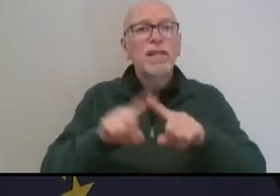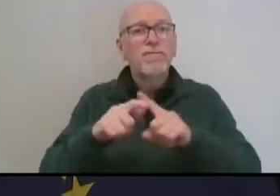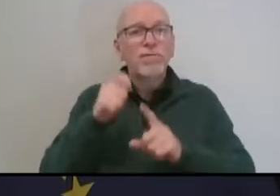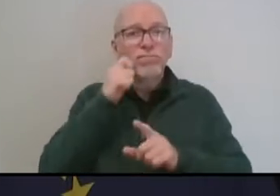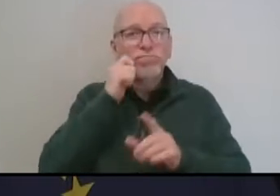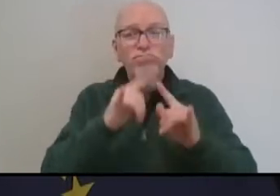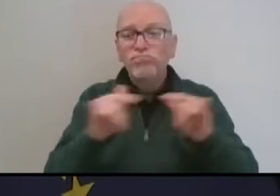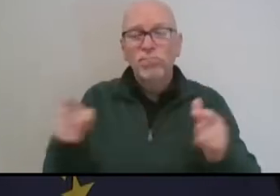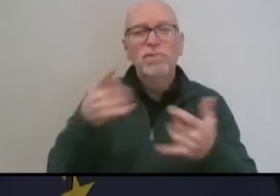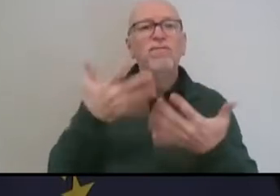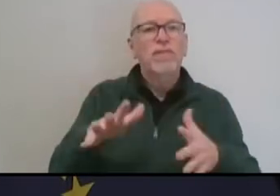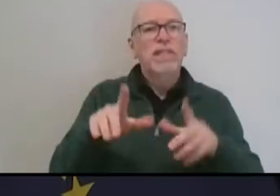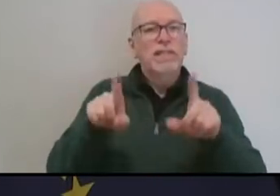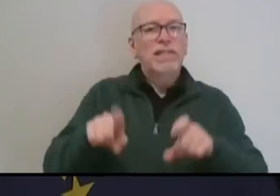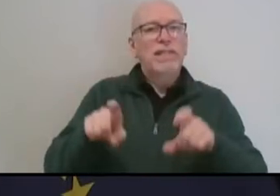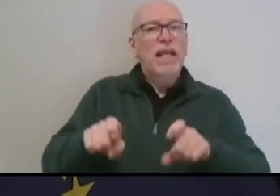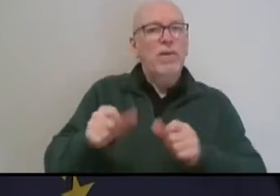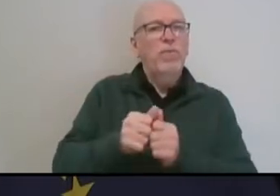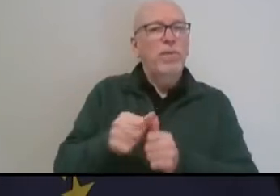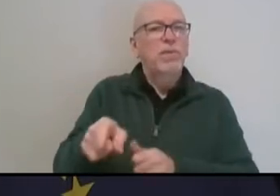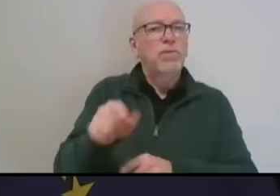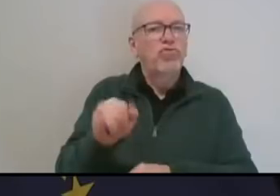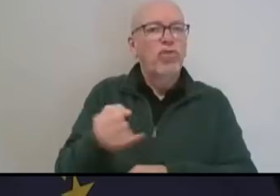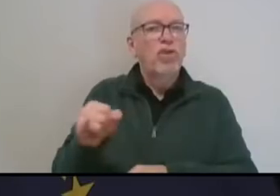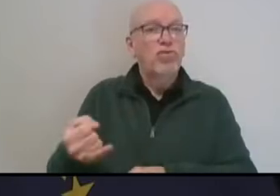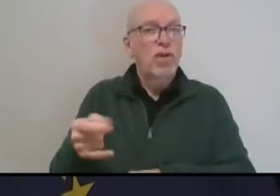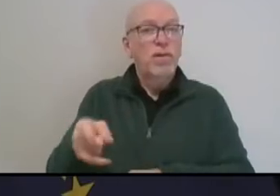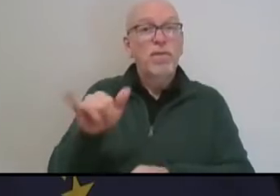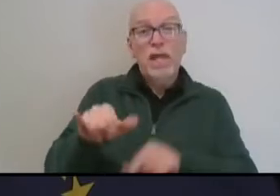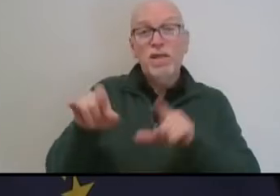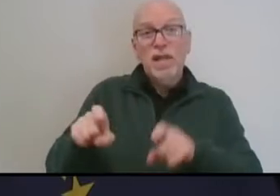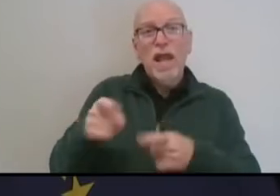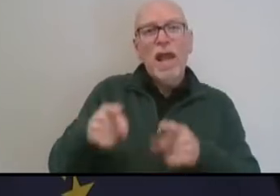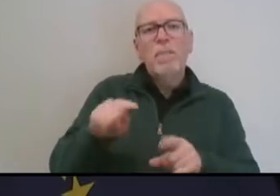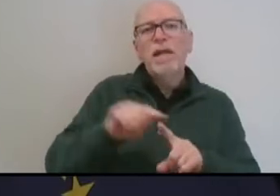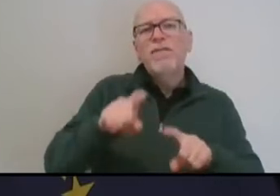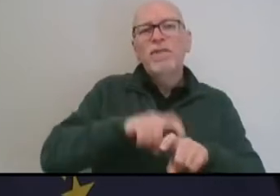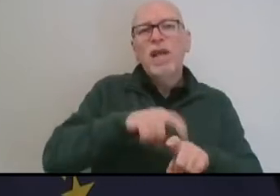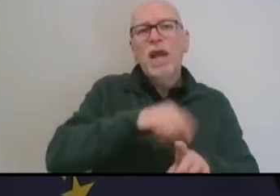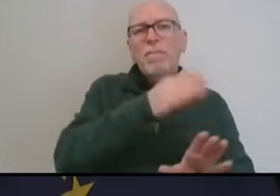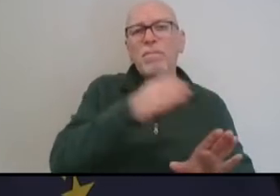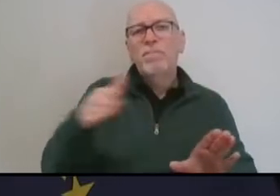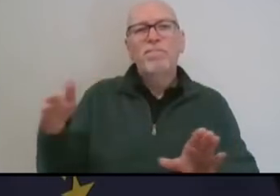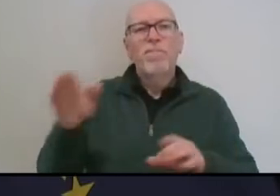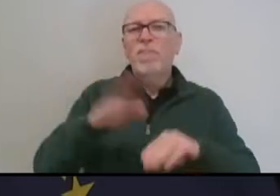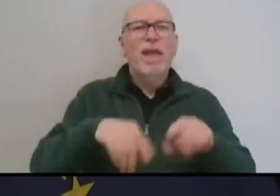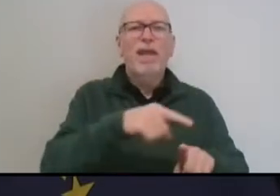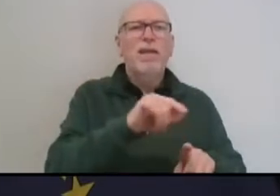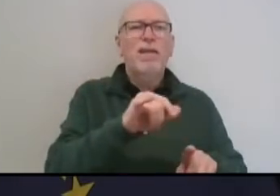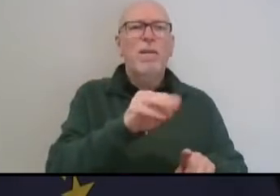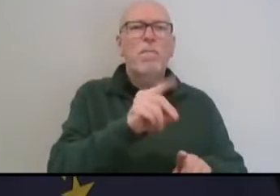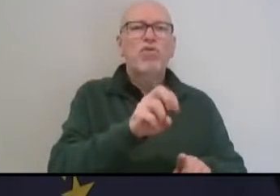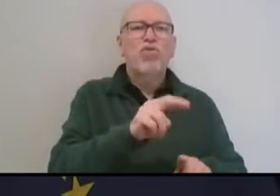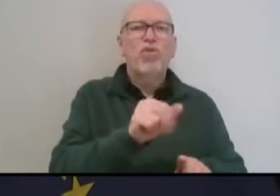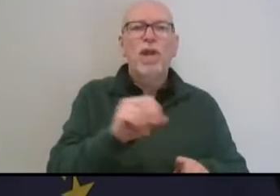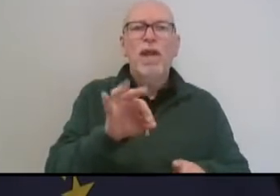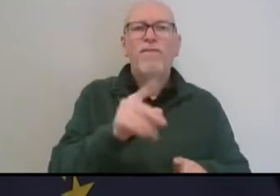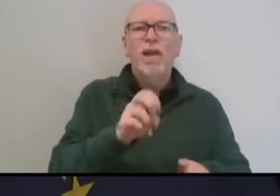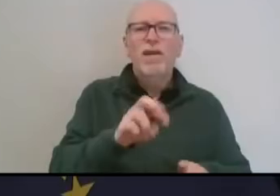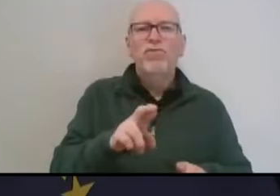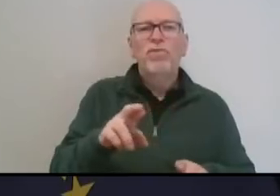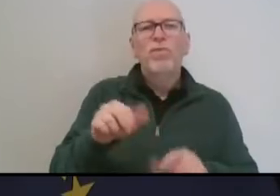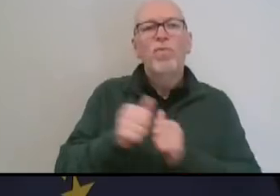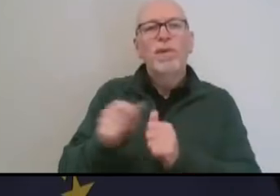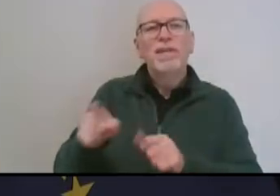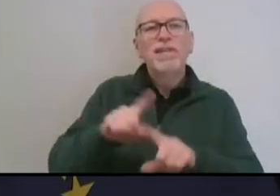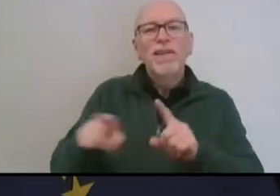of the Johnson & Johnson vaccine. These trials occurred at different times than those for the Pfizer and Moderna vaccines, in areas with different levels of